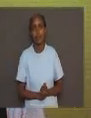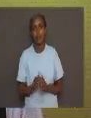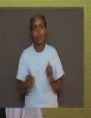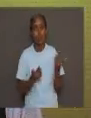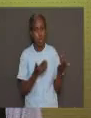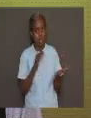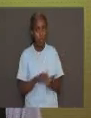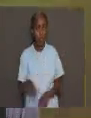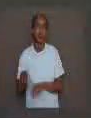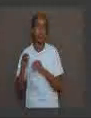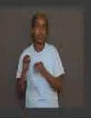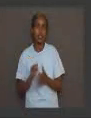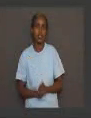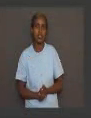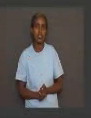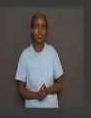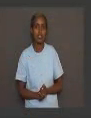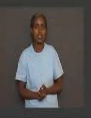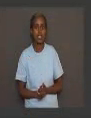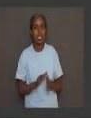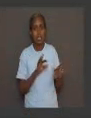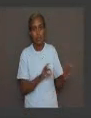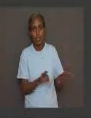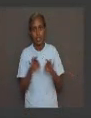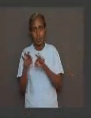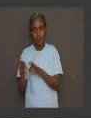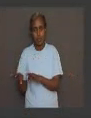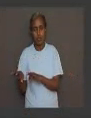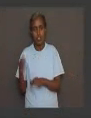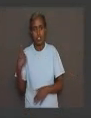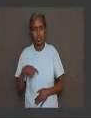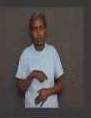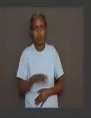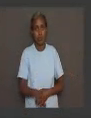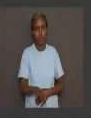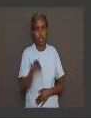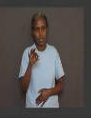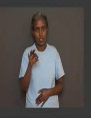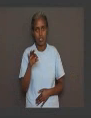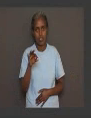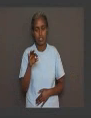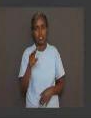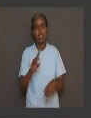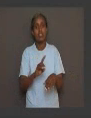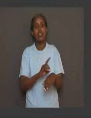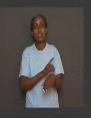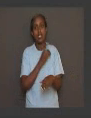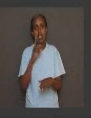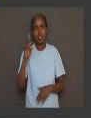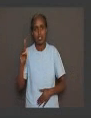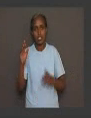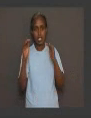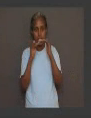Welcome back, students. By substitution, we get distance